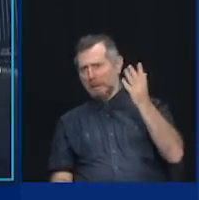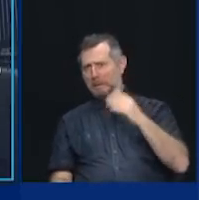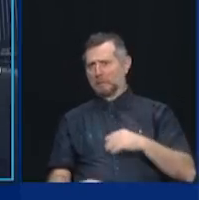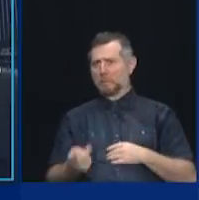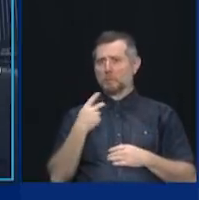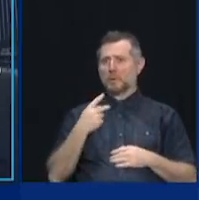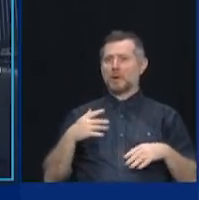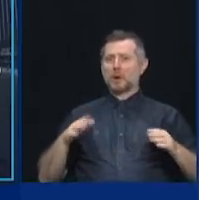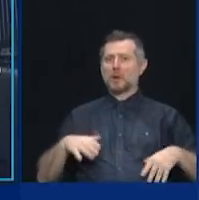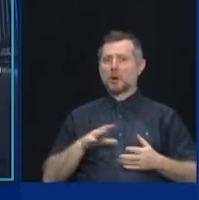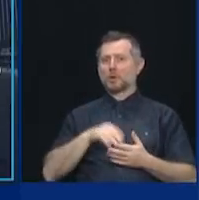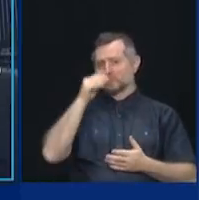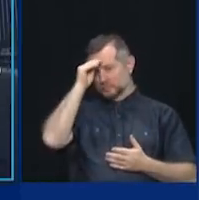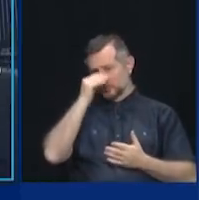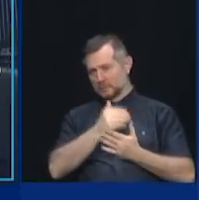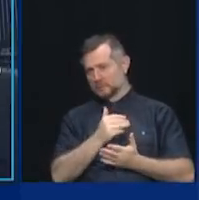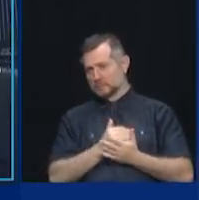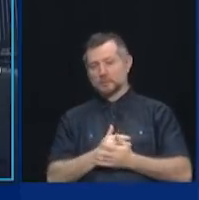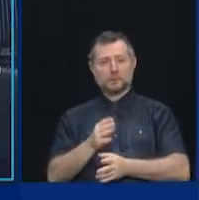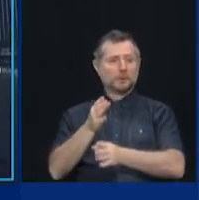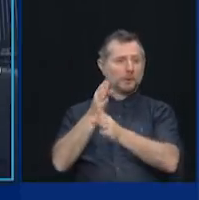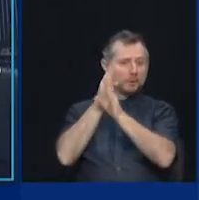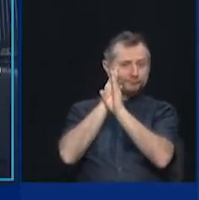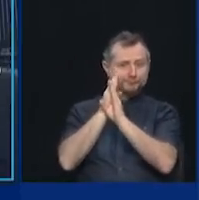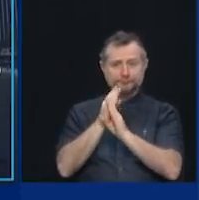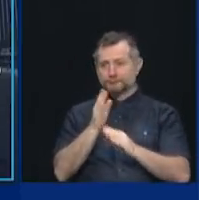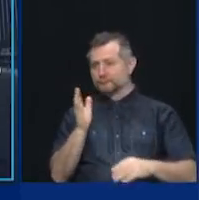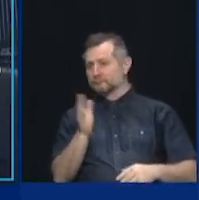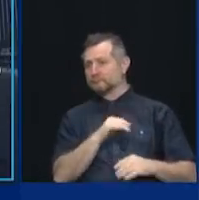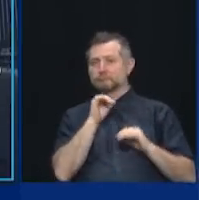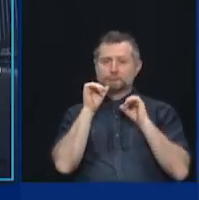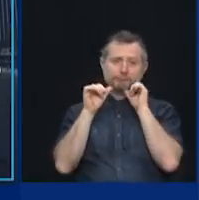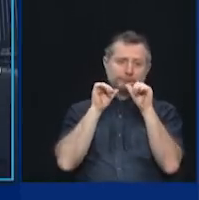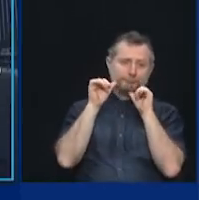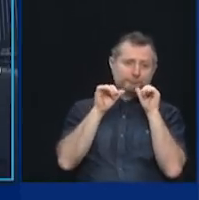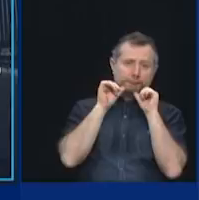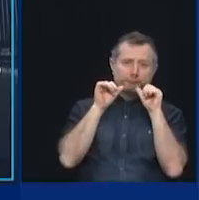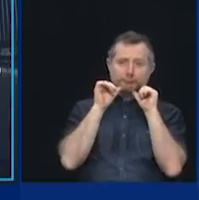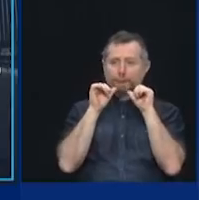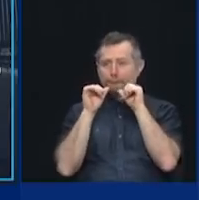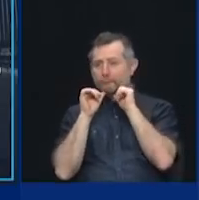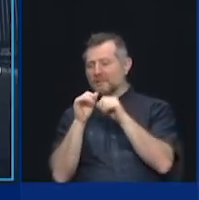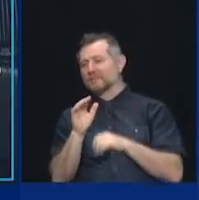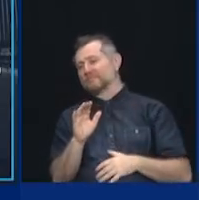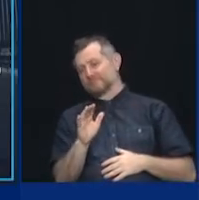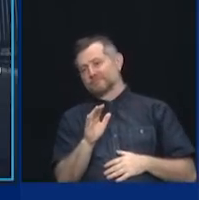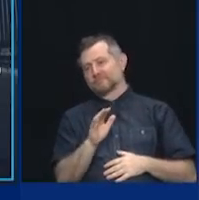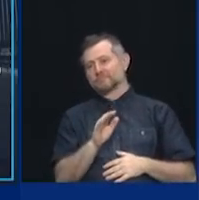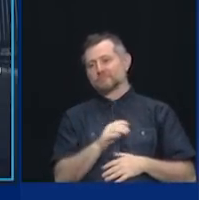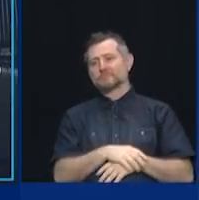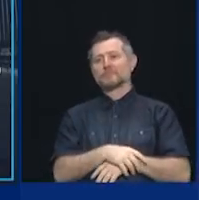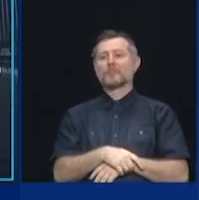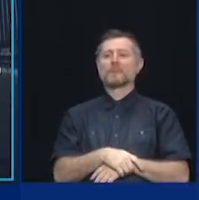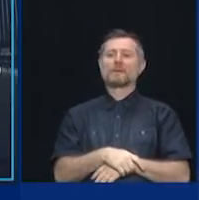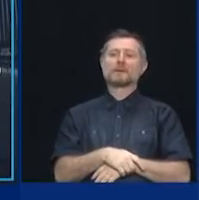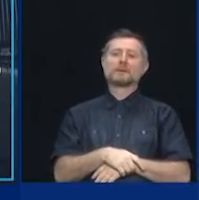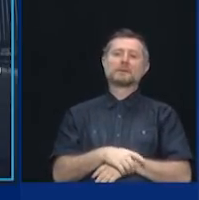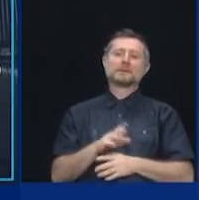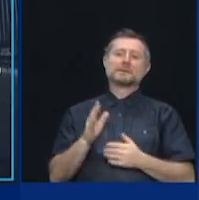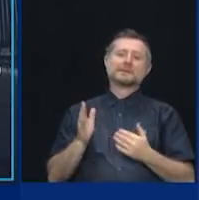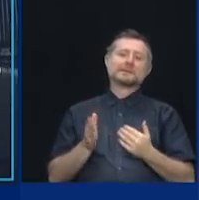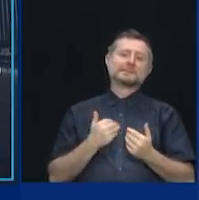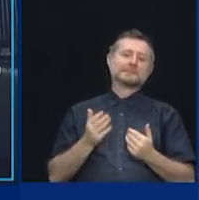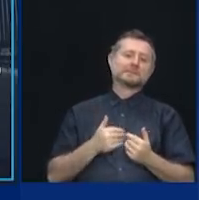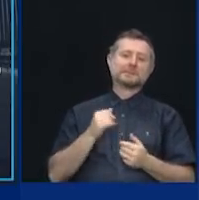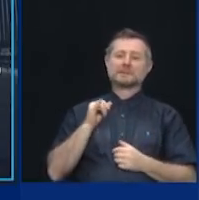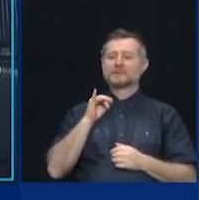listen. Denial. We're in denial. Let's deny it. So much easier to deny a problem